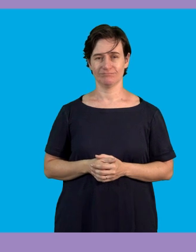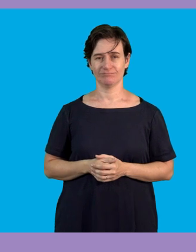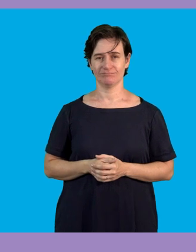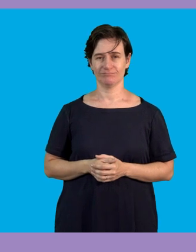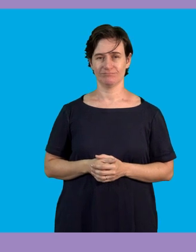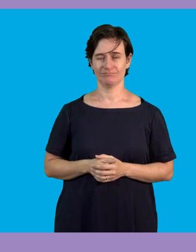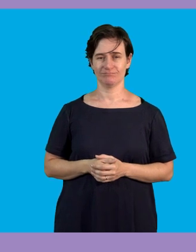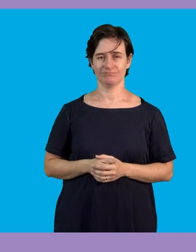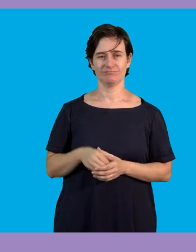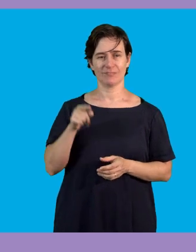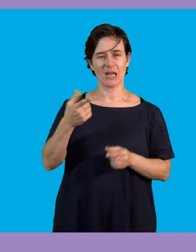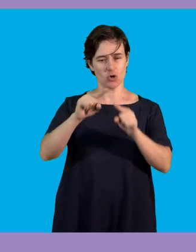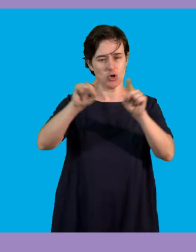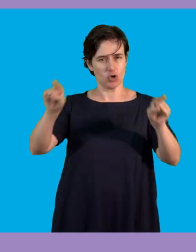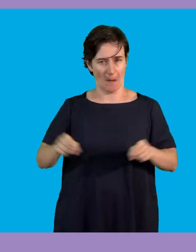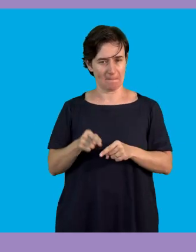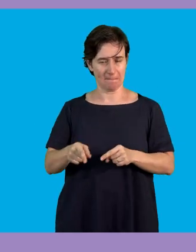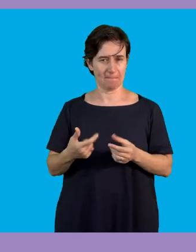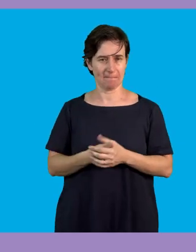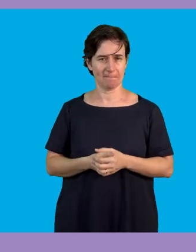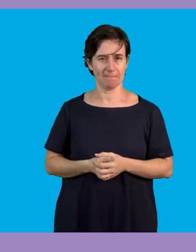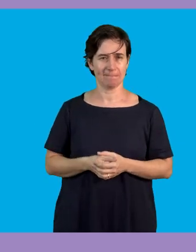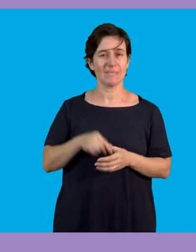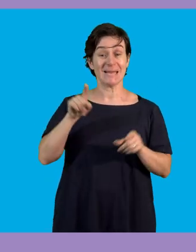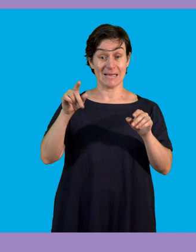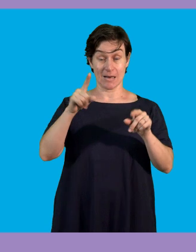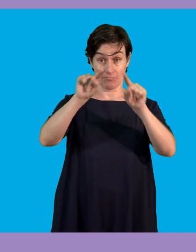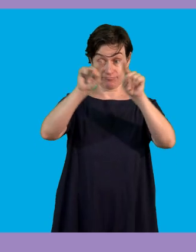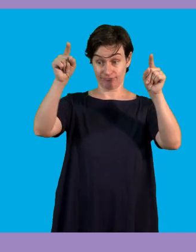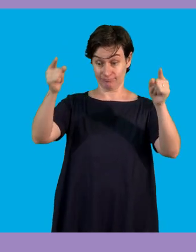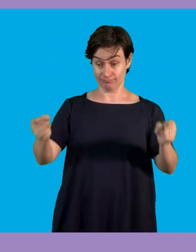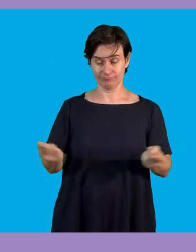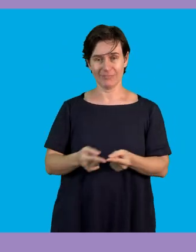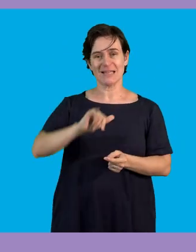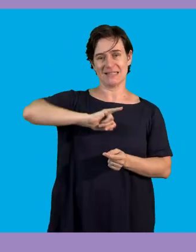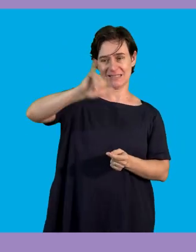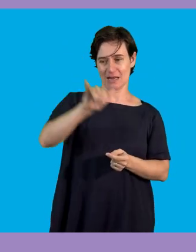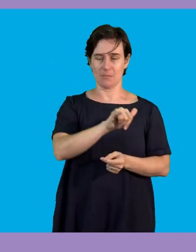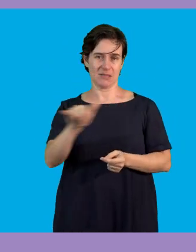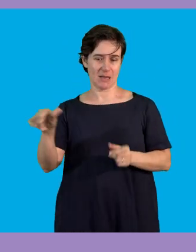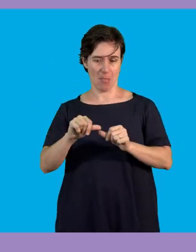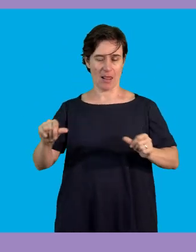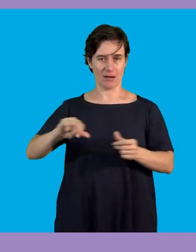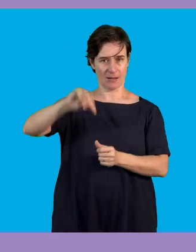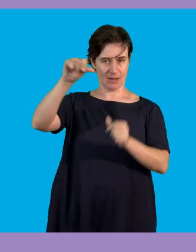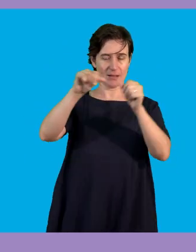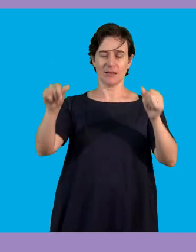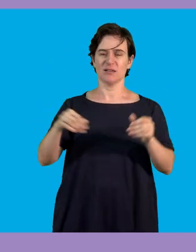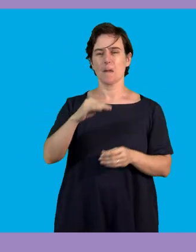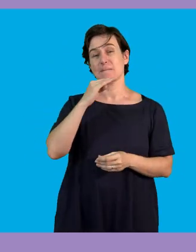is an object or a shape that has all sides equal. So if that side is